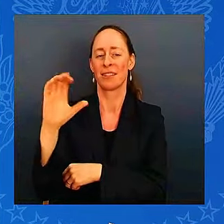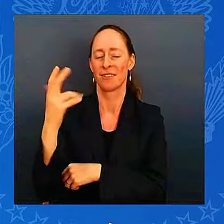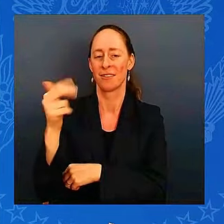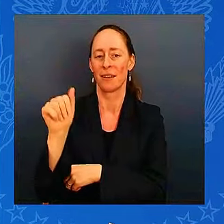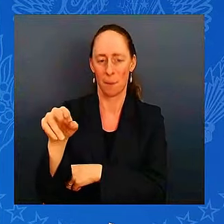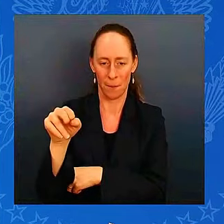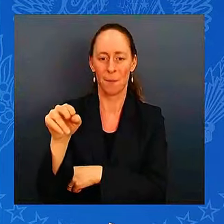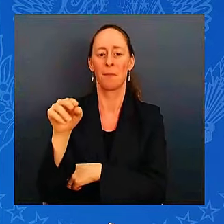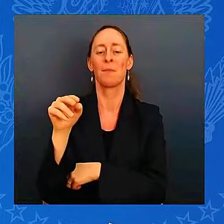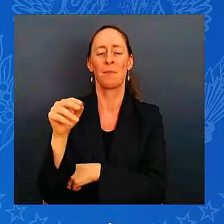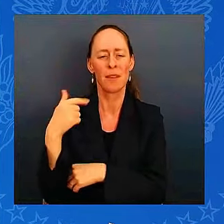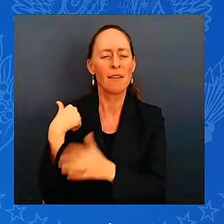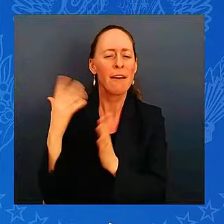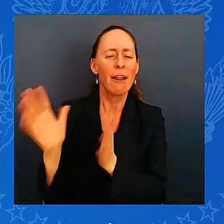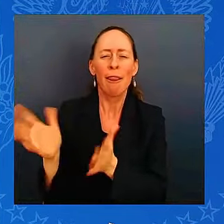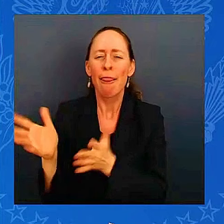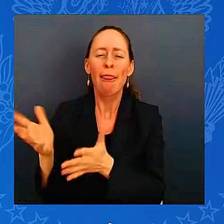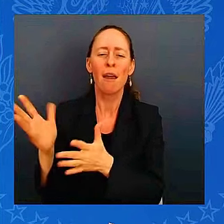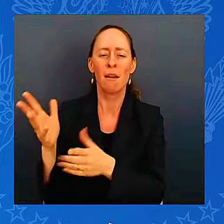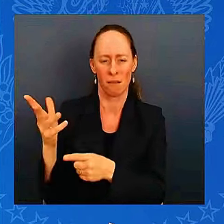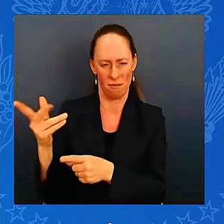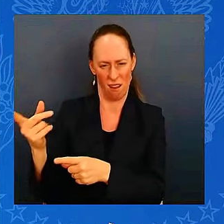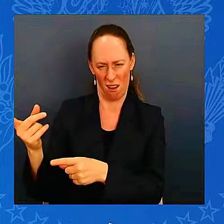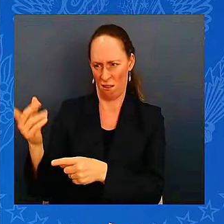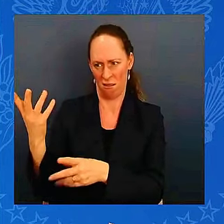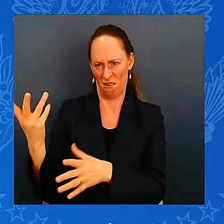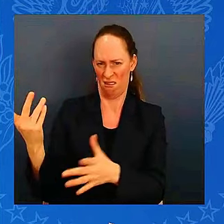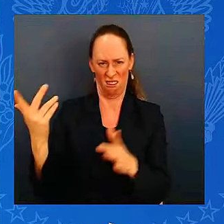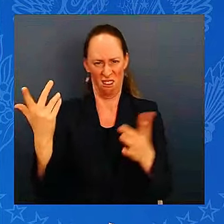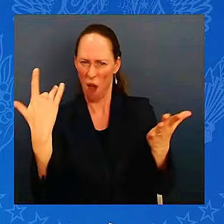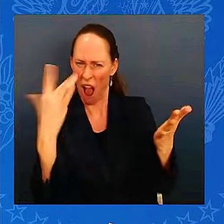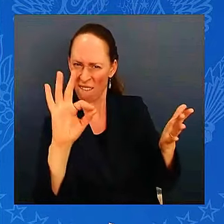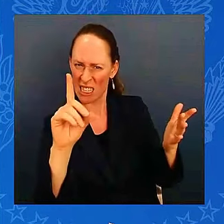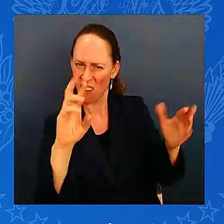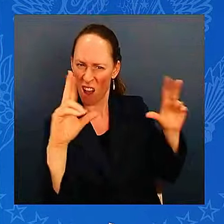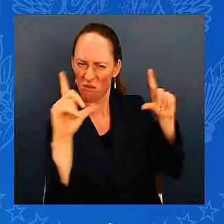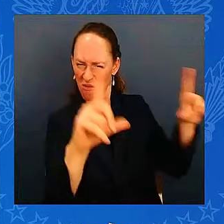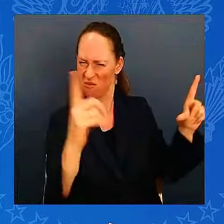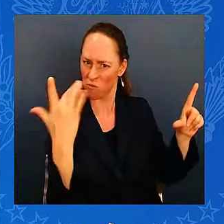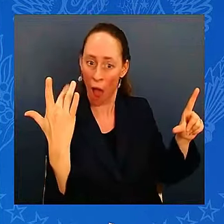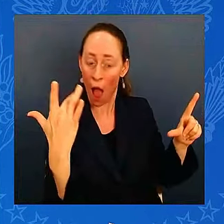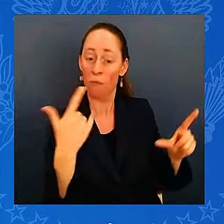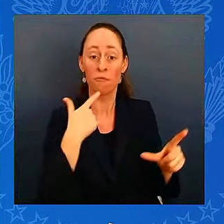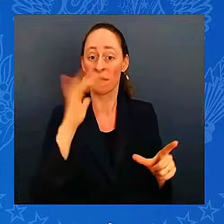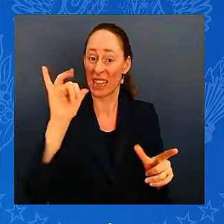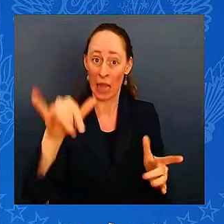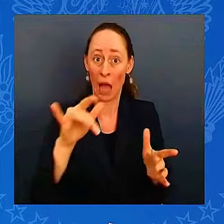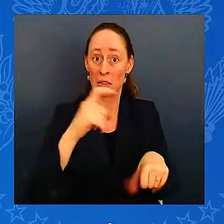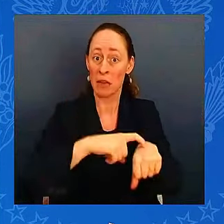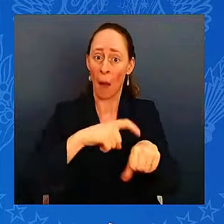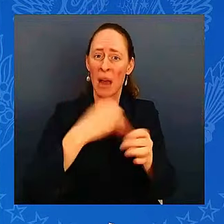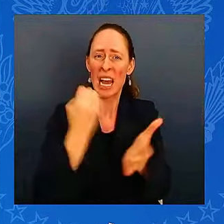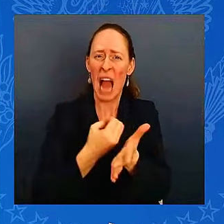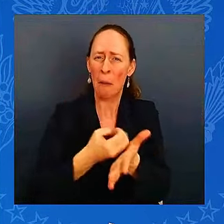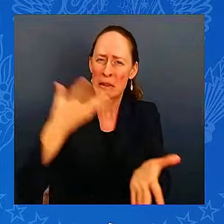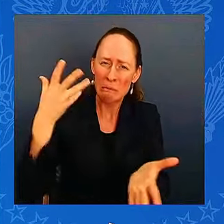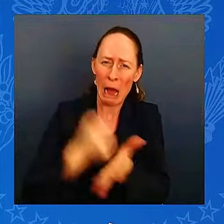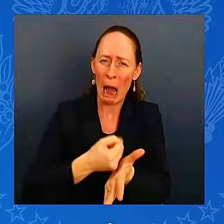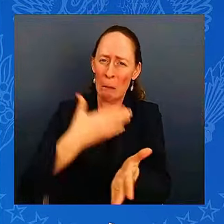inherited an economy more disarrayed than when Franklin Roosevelt was president. I said, isn't that wonderful? Swear to God, true